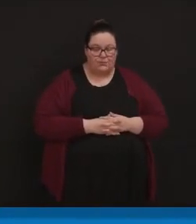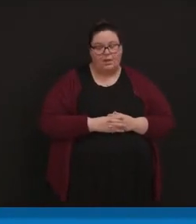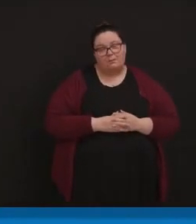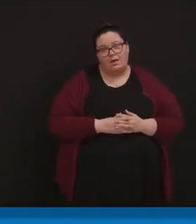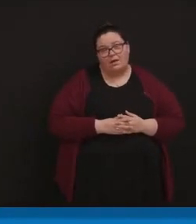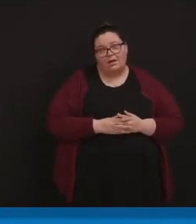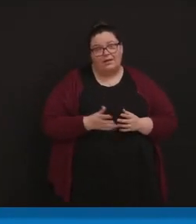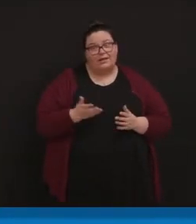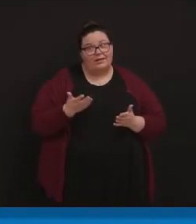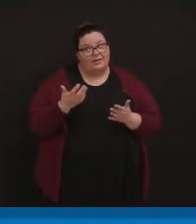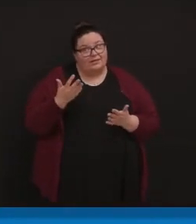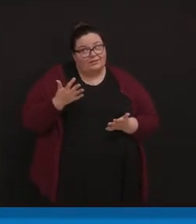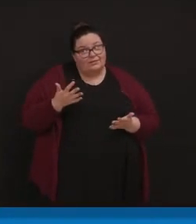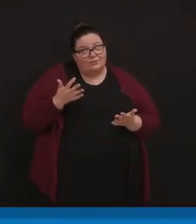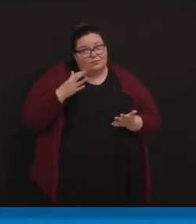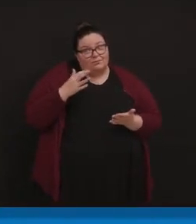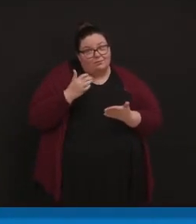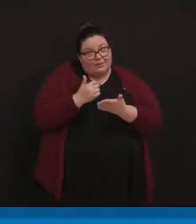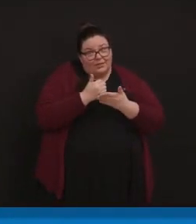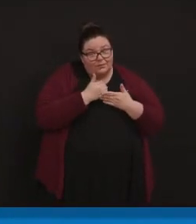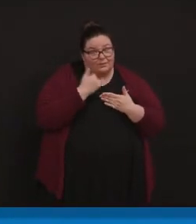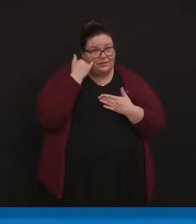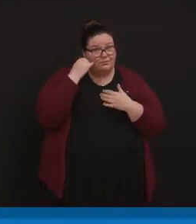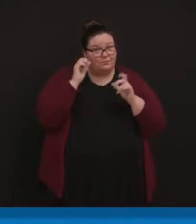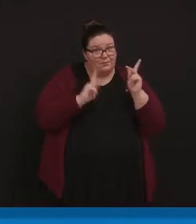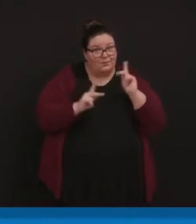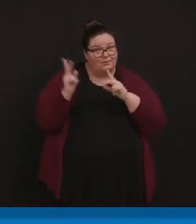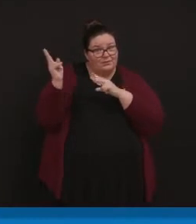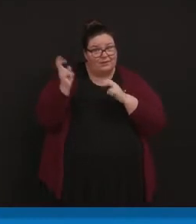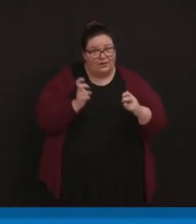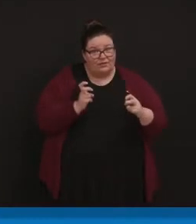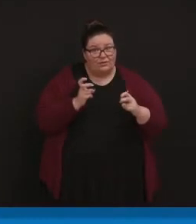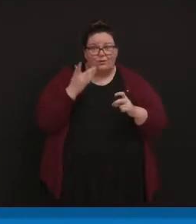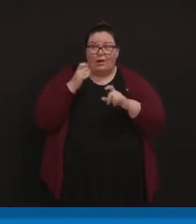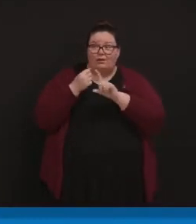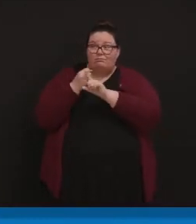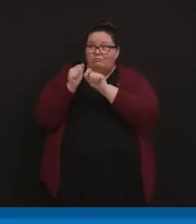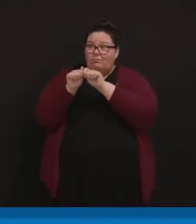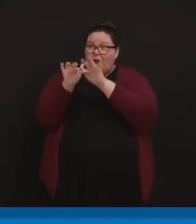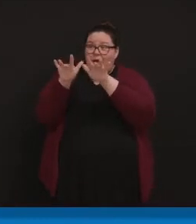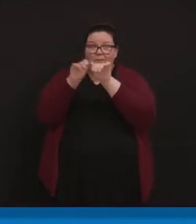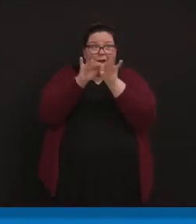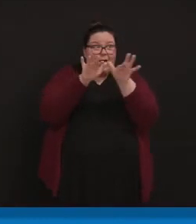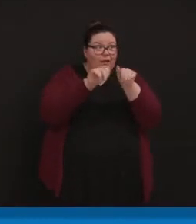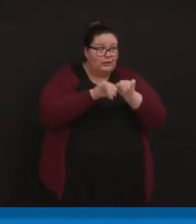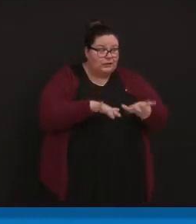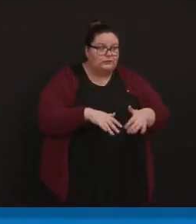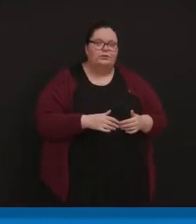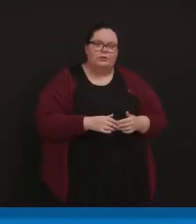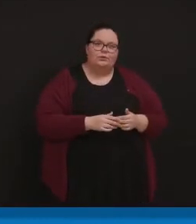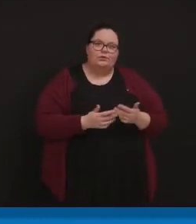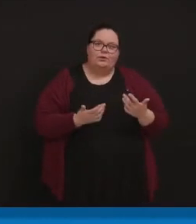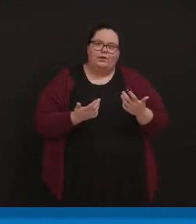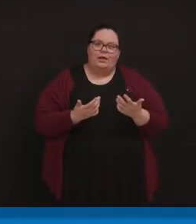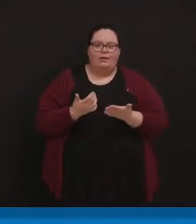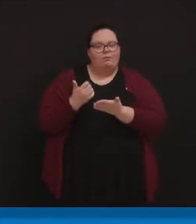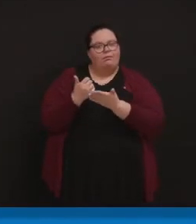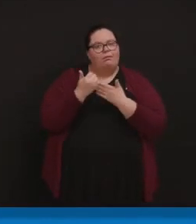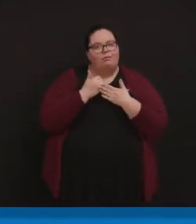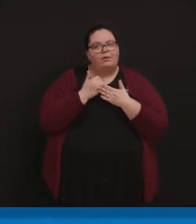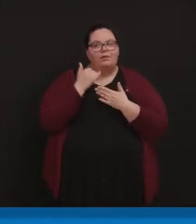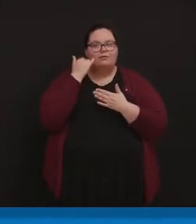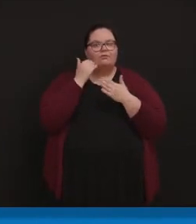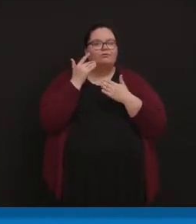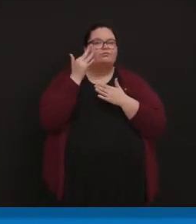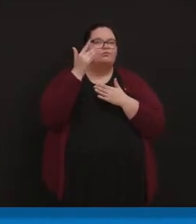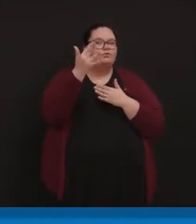But it would be helpful if people did download it now. Again, during these outbreaks would be very, very helpful, but it also would be helpful for future outbreaks.